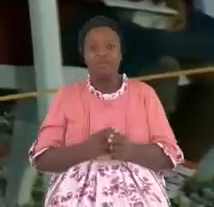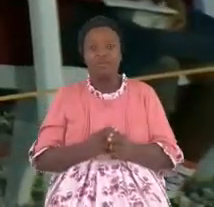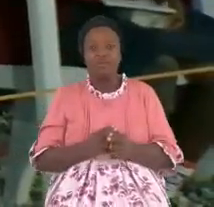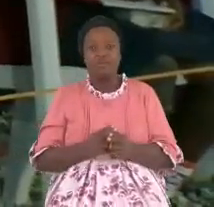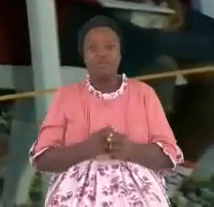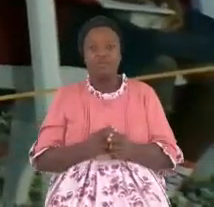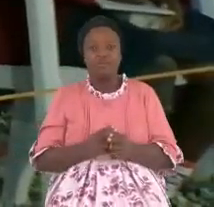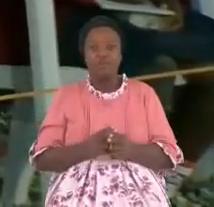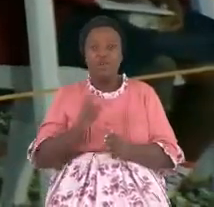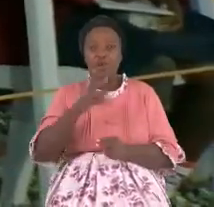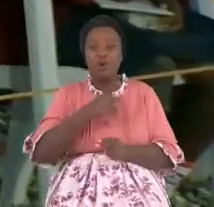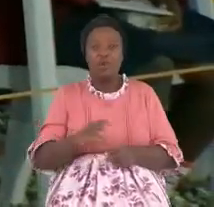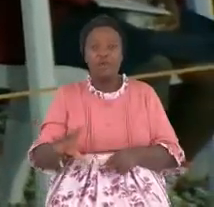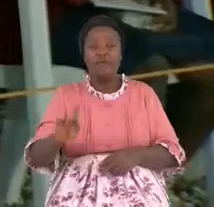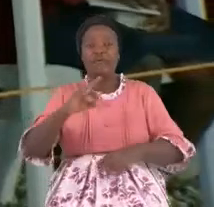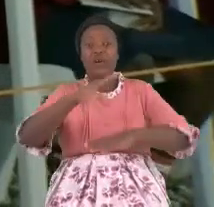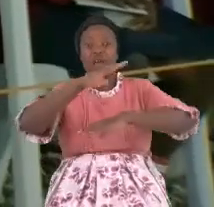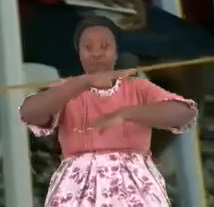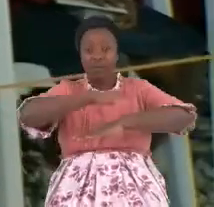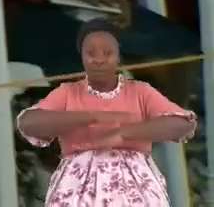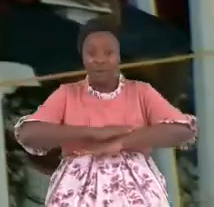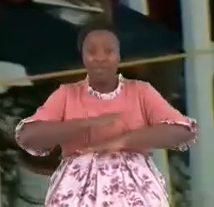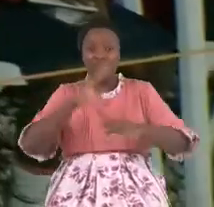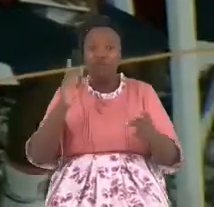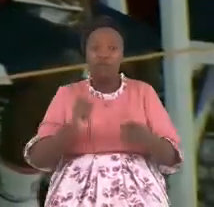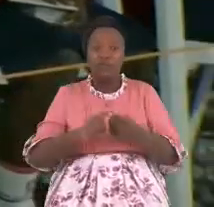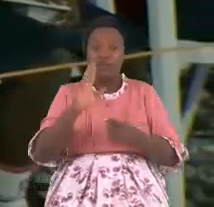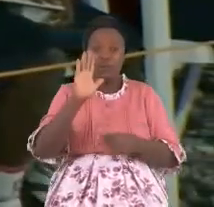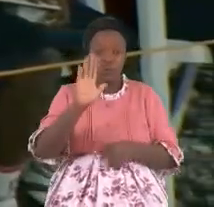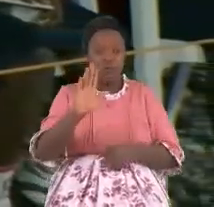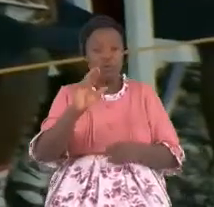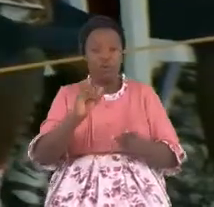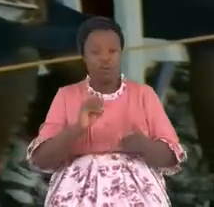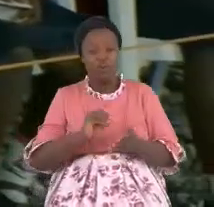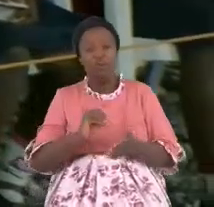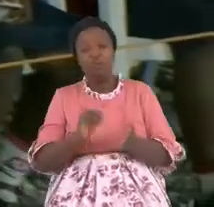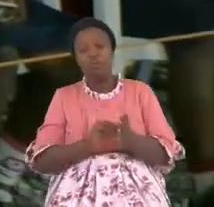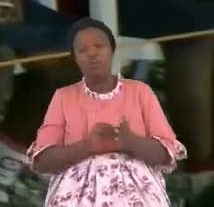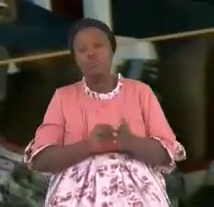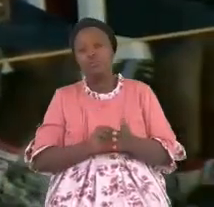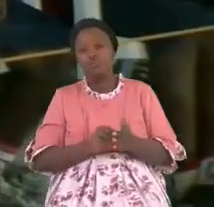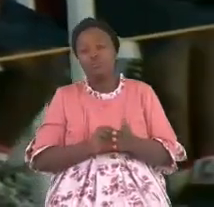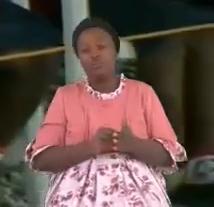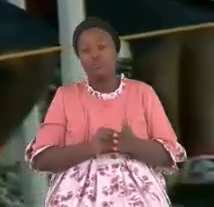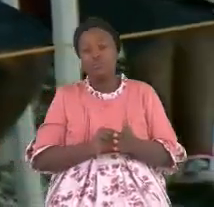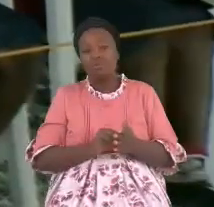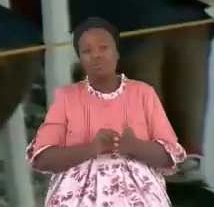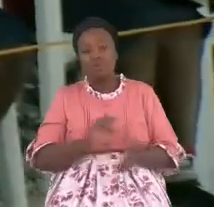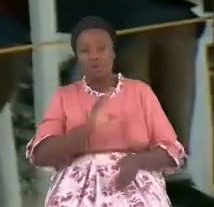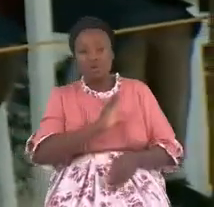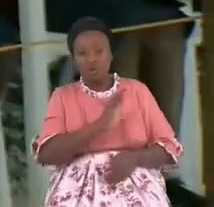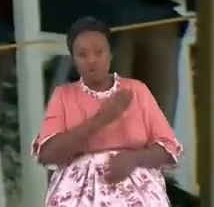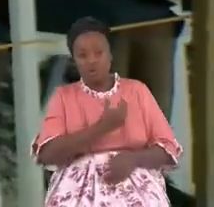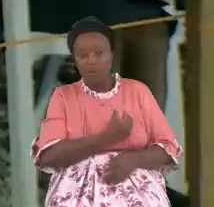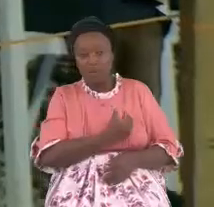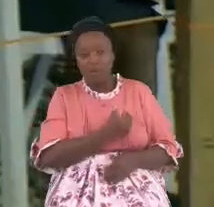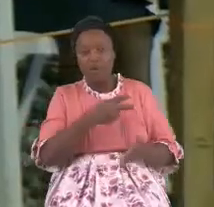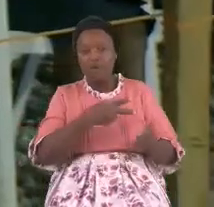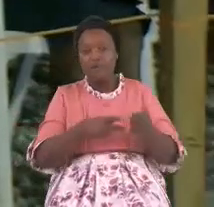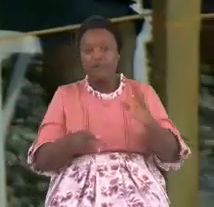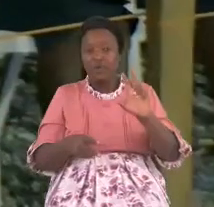find rest unto your souls. Verse 30. It says in verse 30, "For